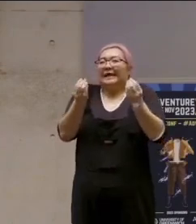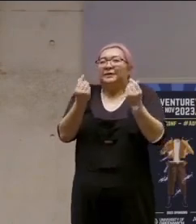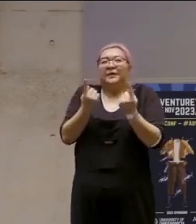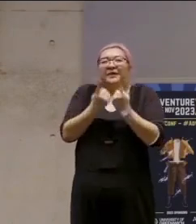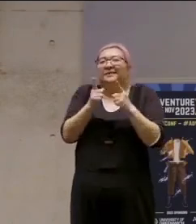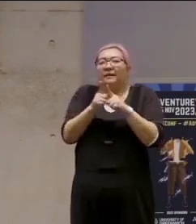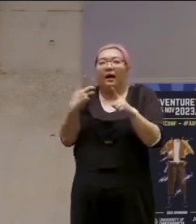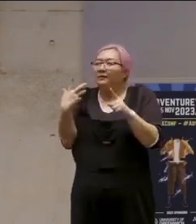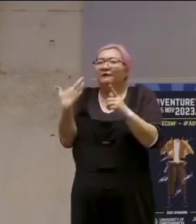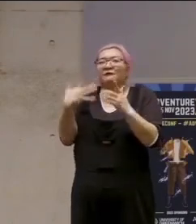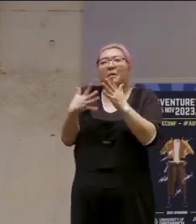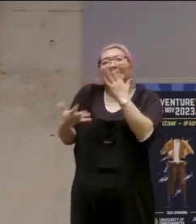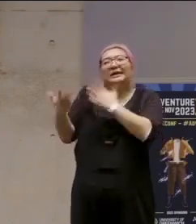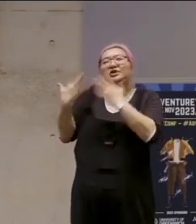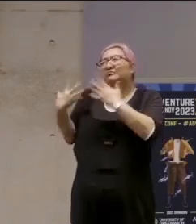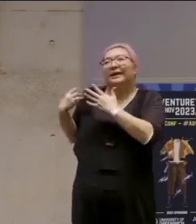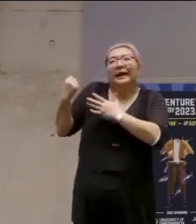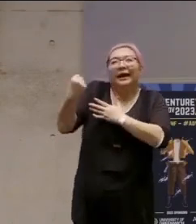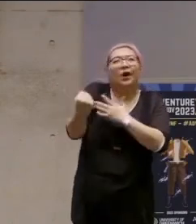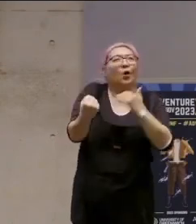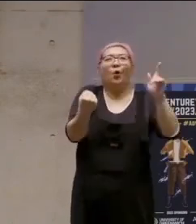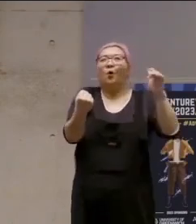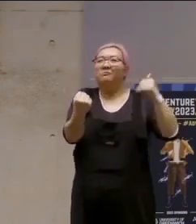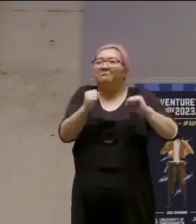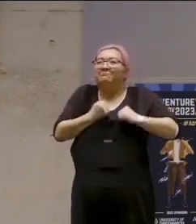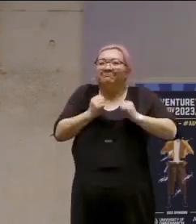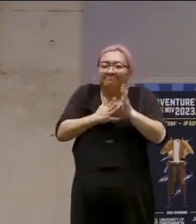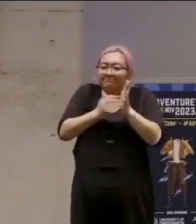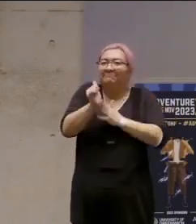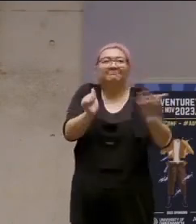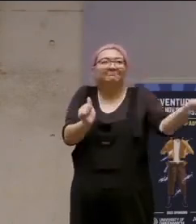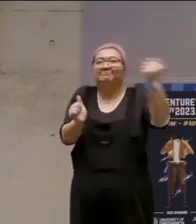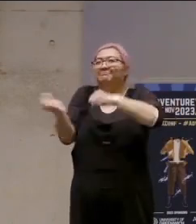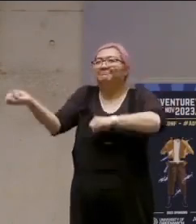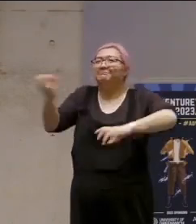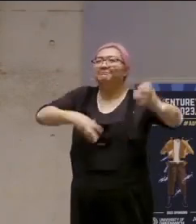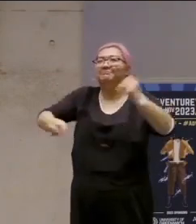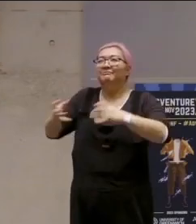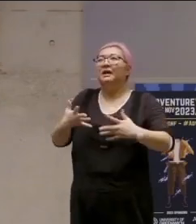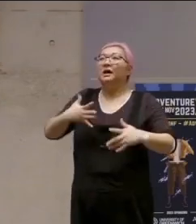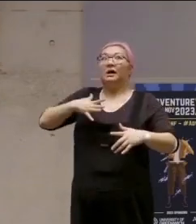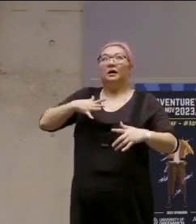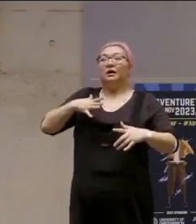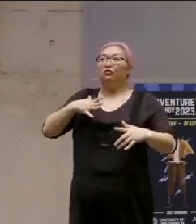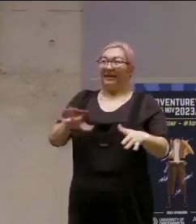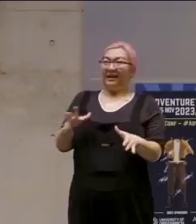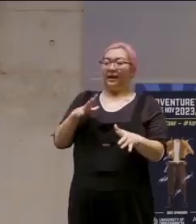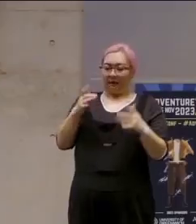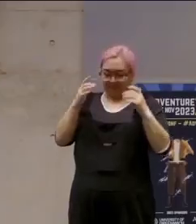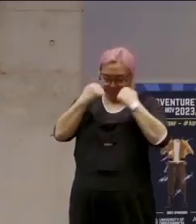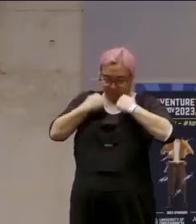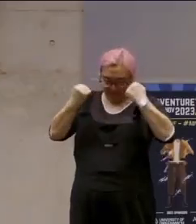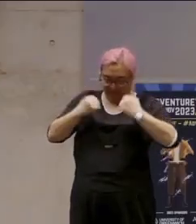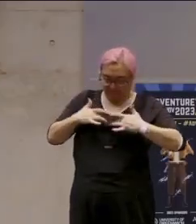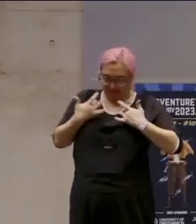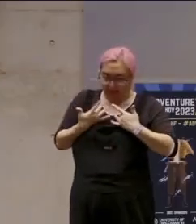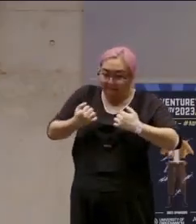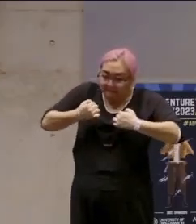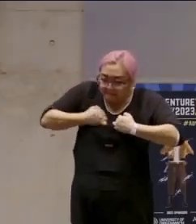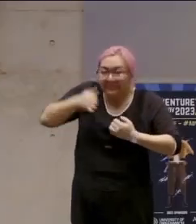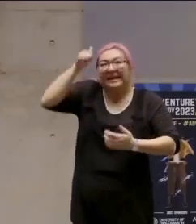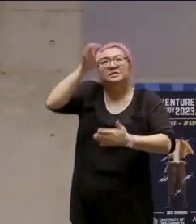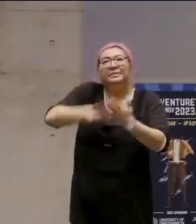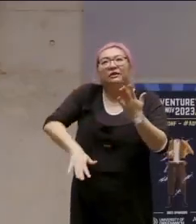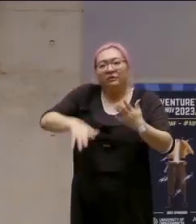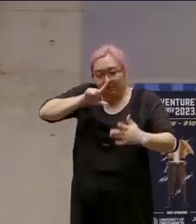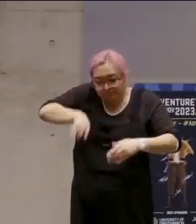it correctly, but thinking, what's unique to my experience that I can depict right now? Because I think it's very often that we can